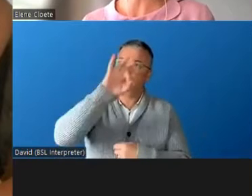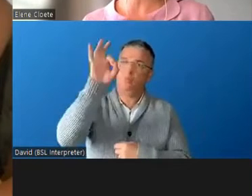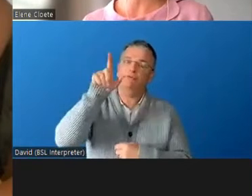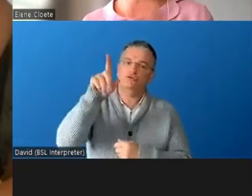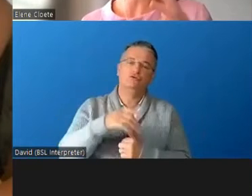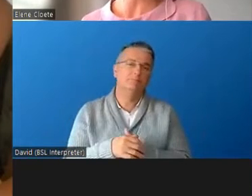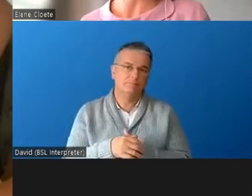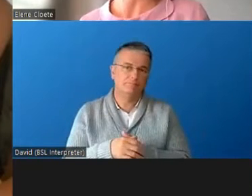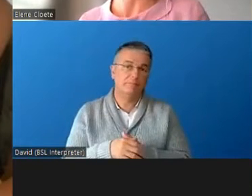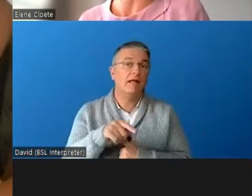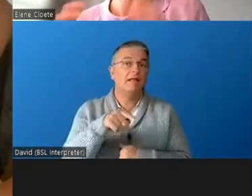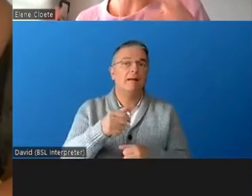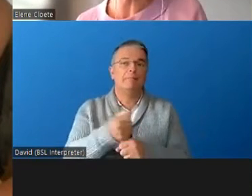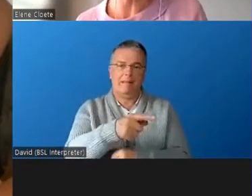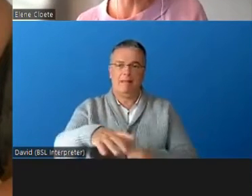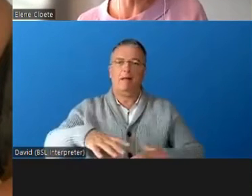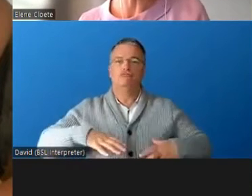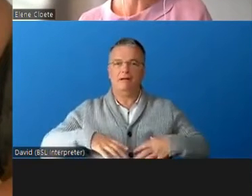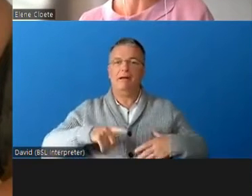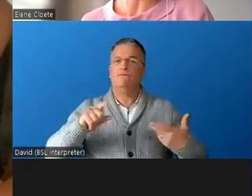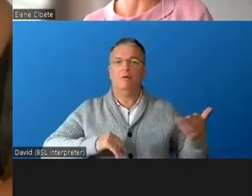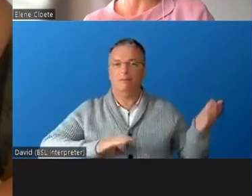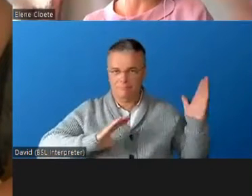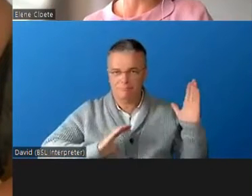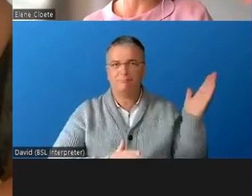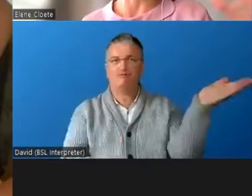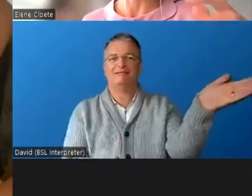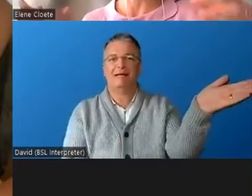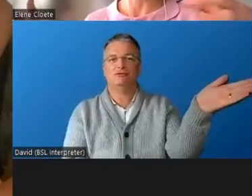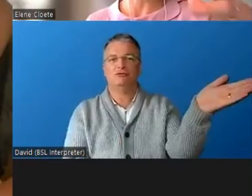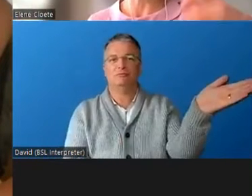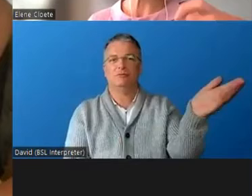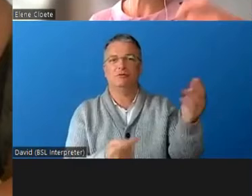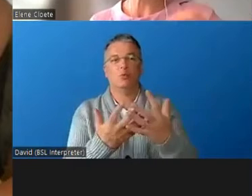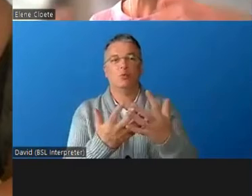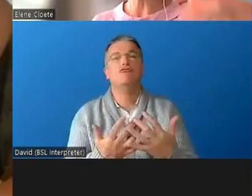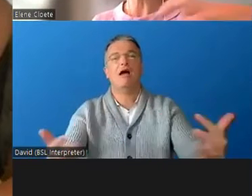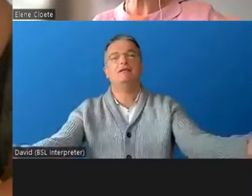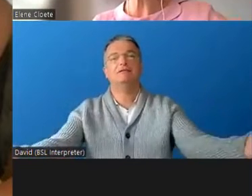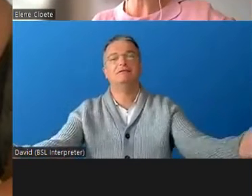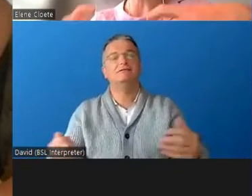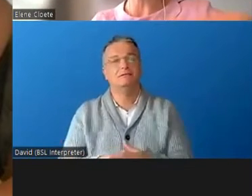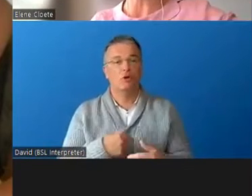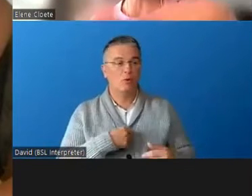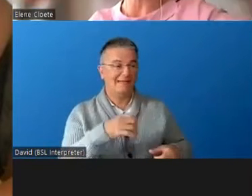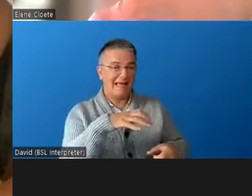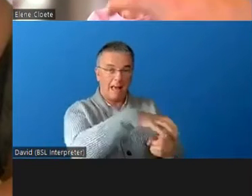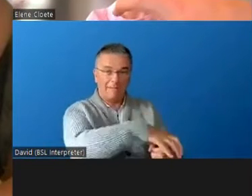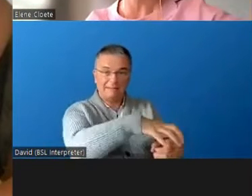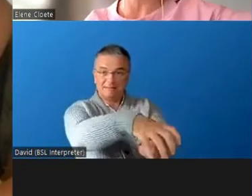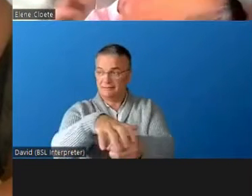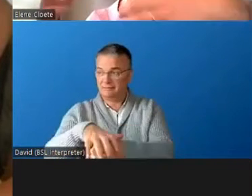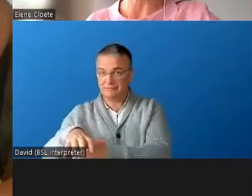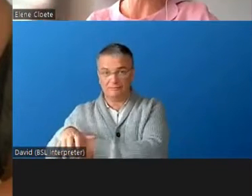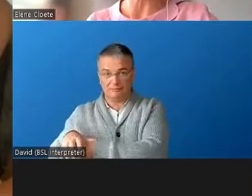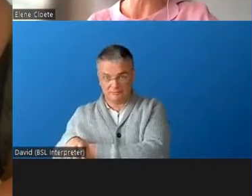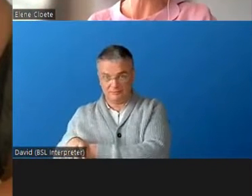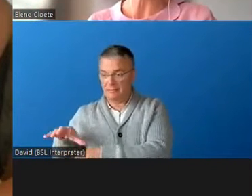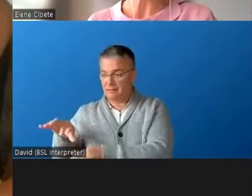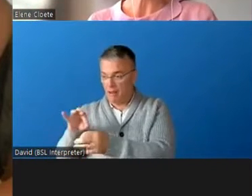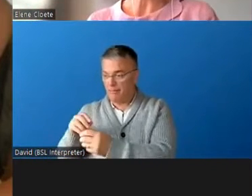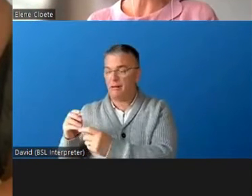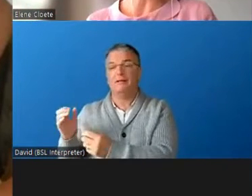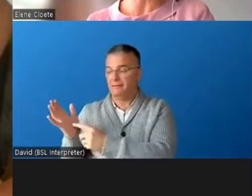that then made them ready for presentation for the larger group. So they're going to take each hamlet, taking back their data to the bigger